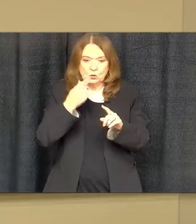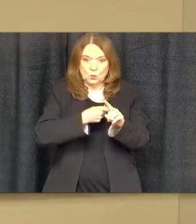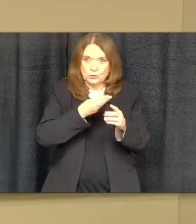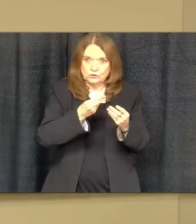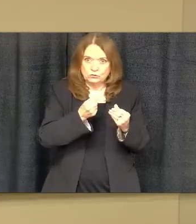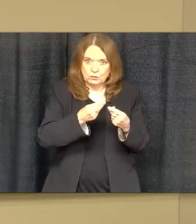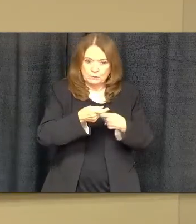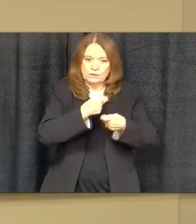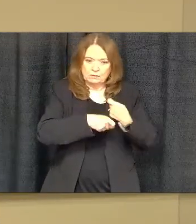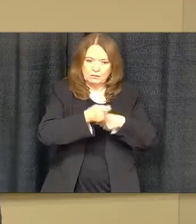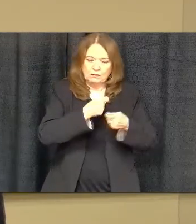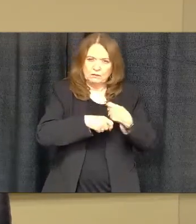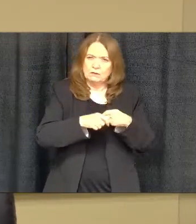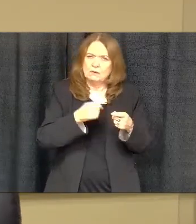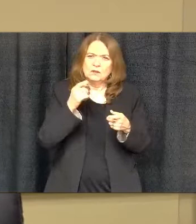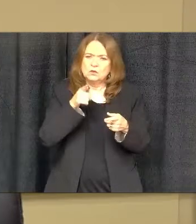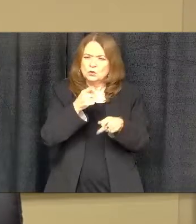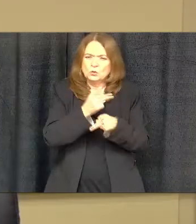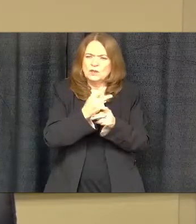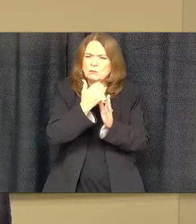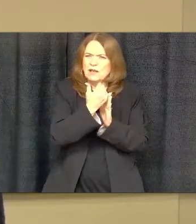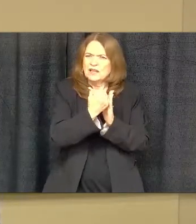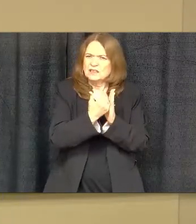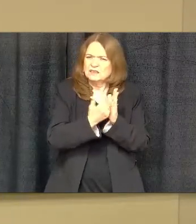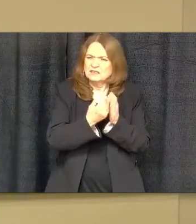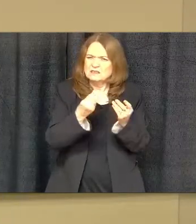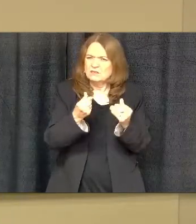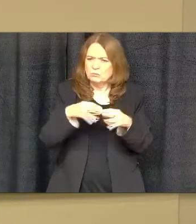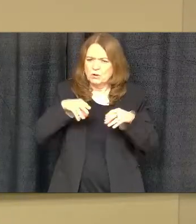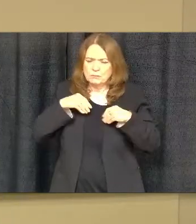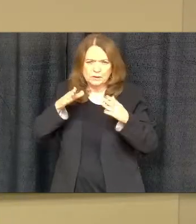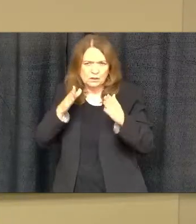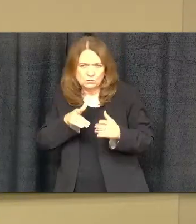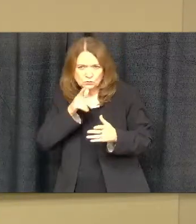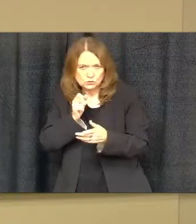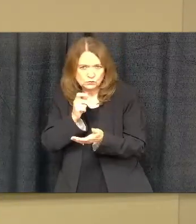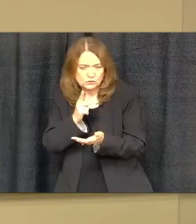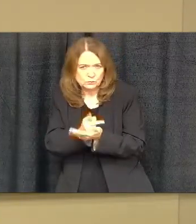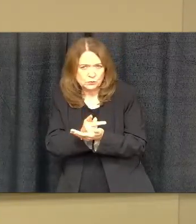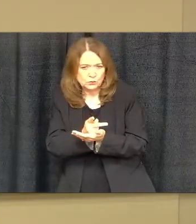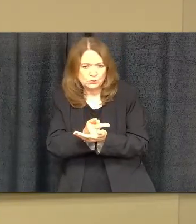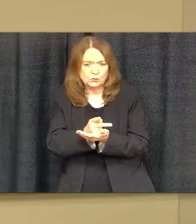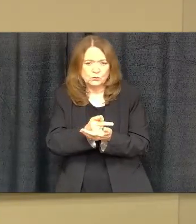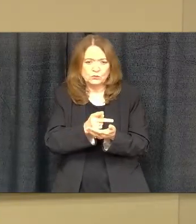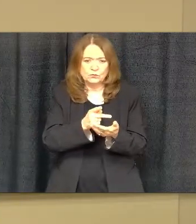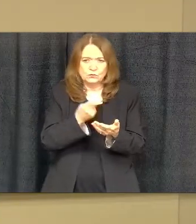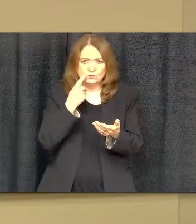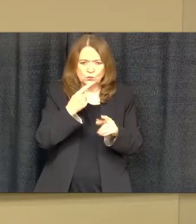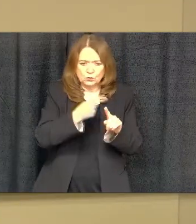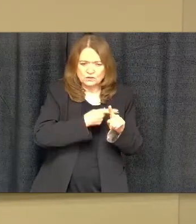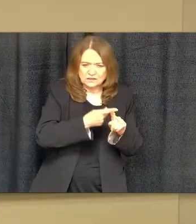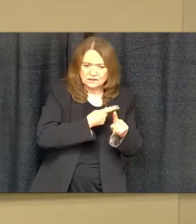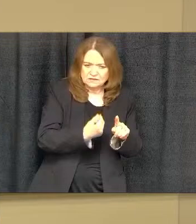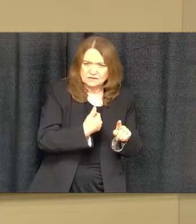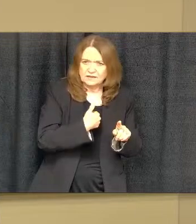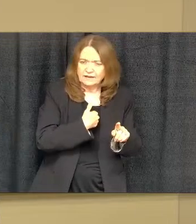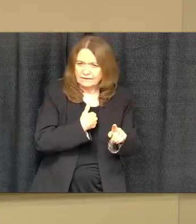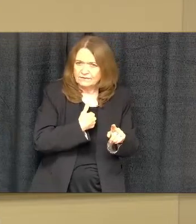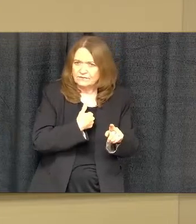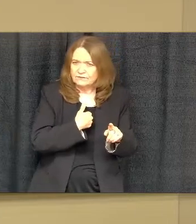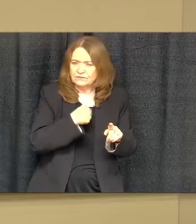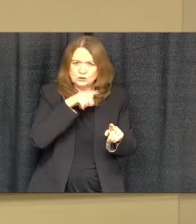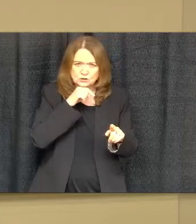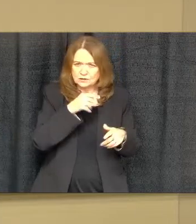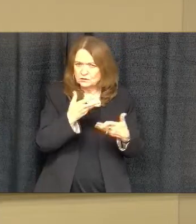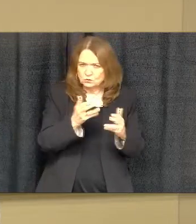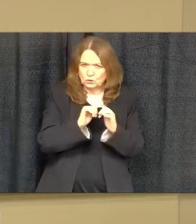If this passes, would you all keep like a list of property owners who have approved rental tenants, or how would that be?